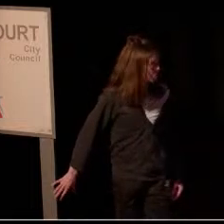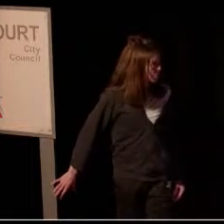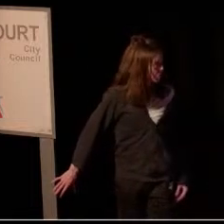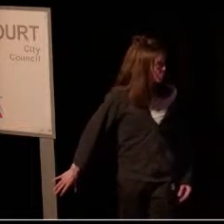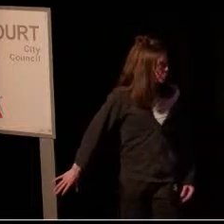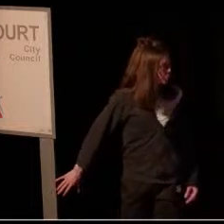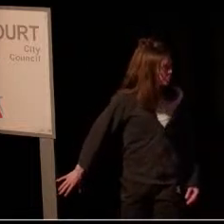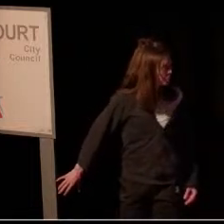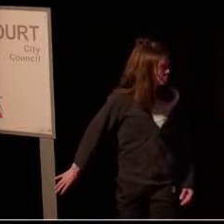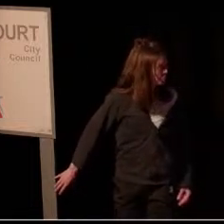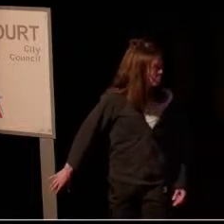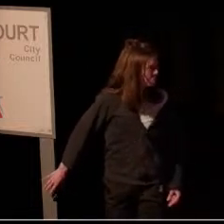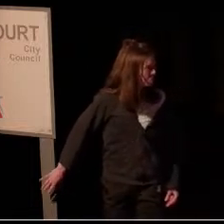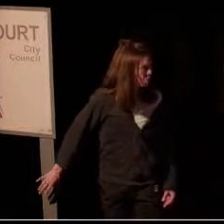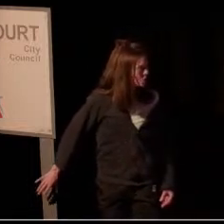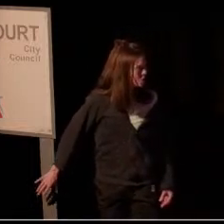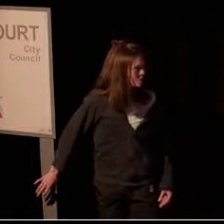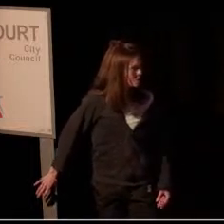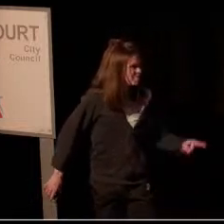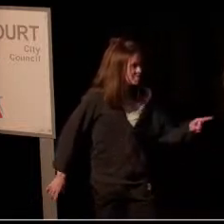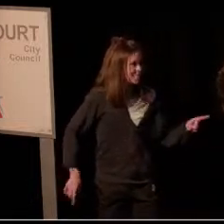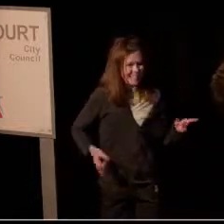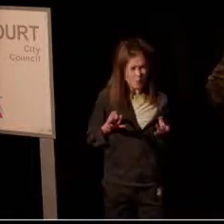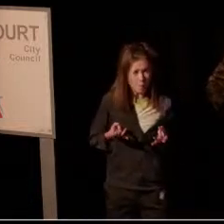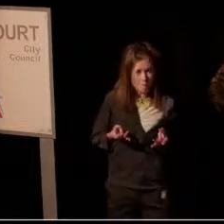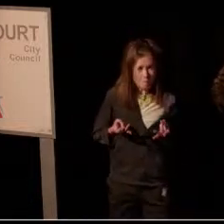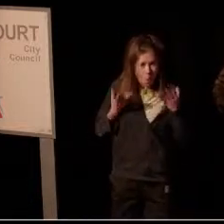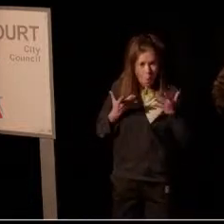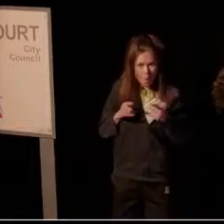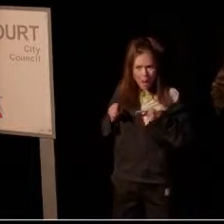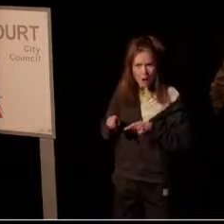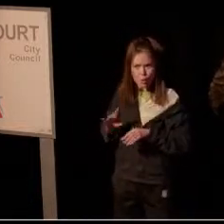grieve the truth. She is an adulteress.